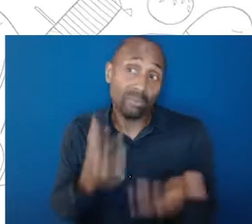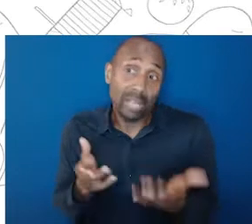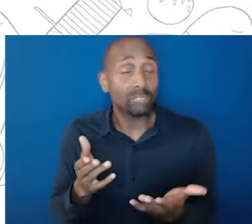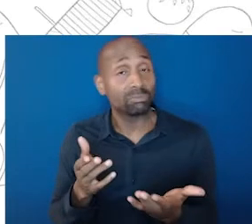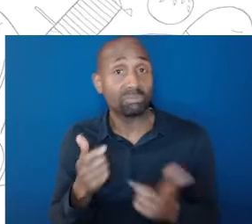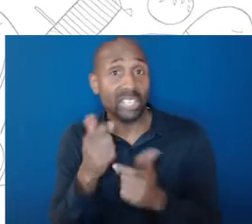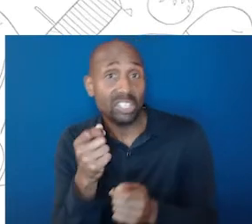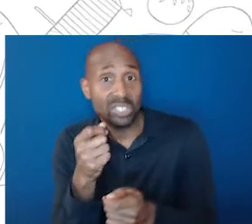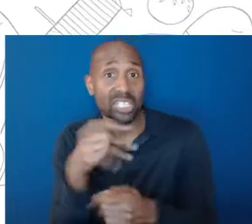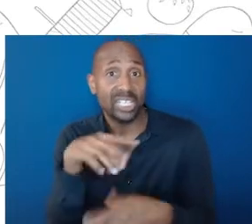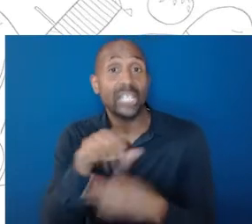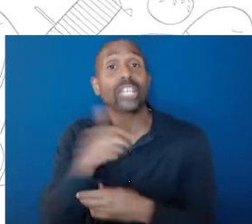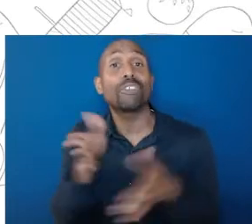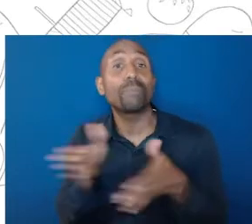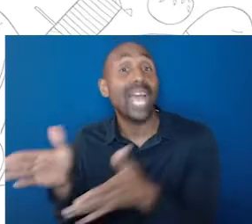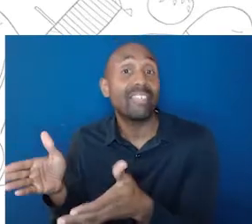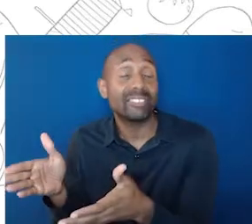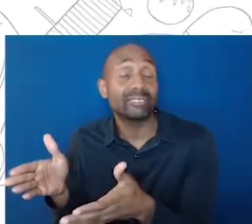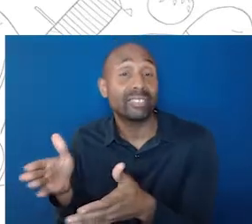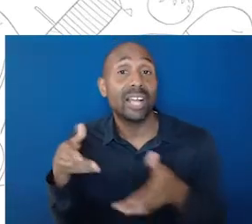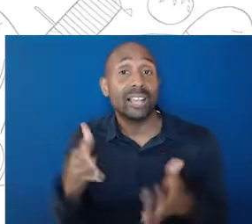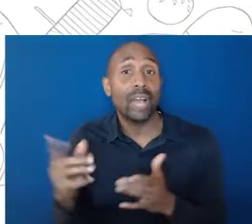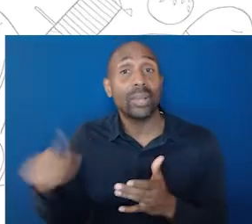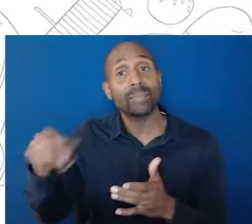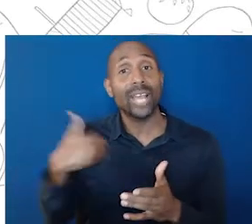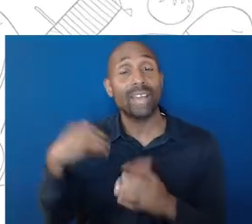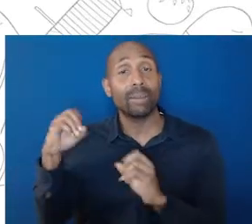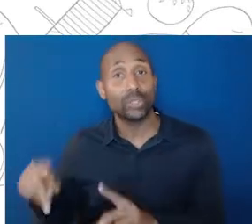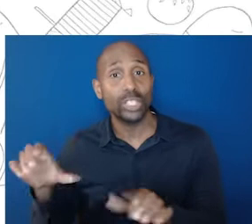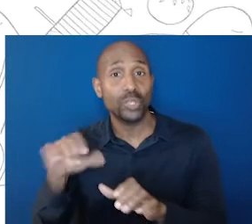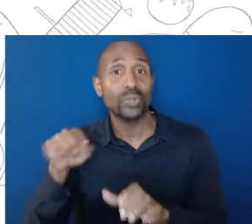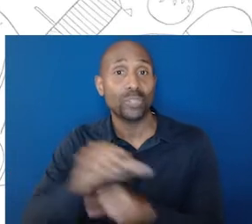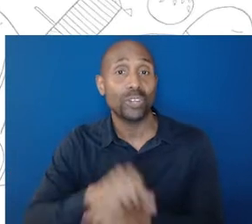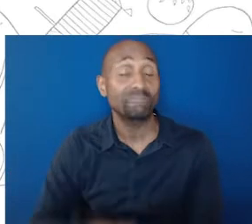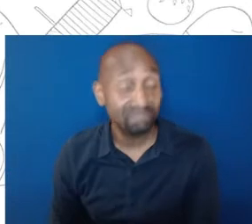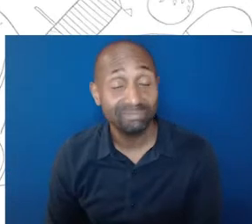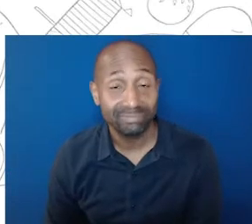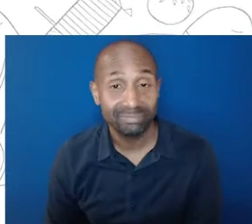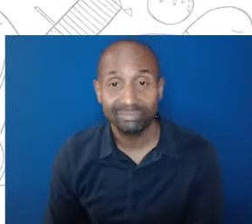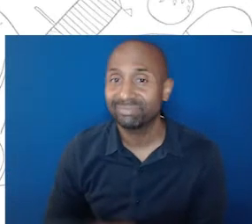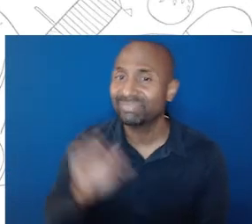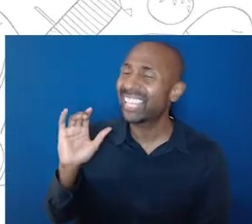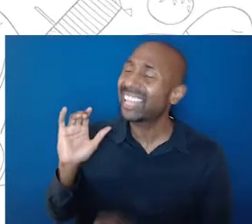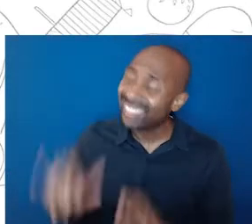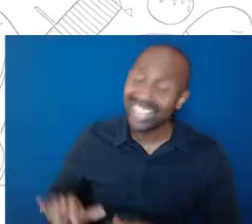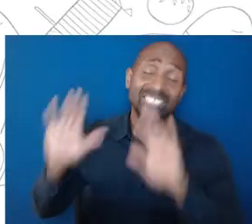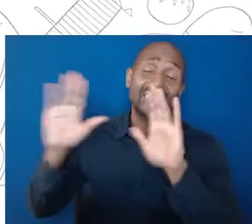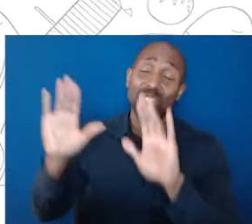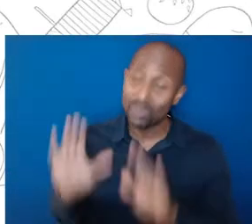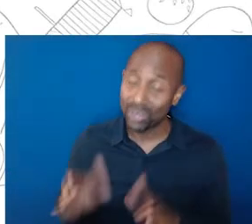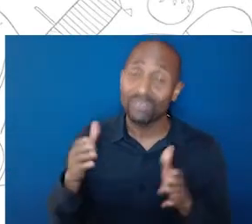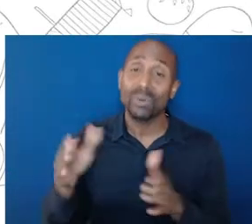be interested in another path, have the opportunity to do this. That is a